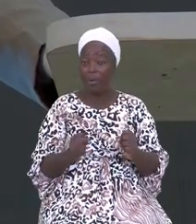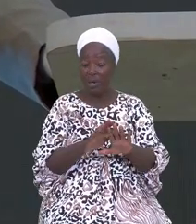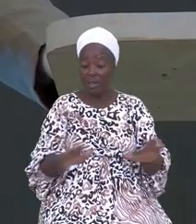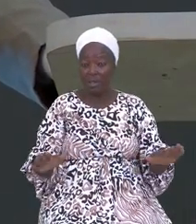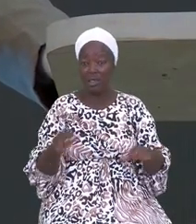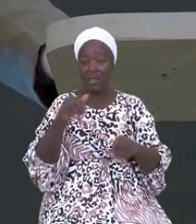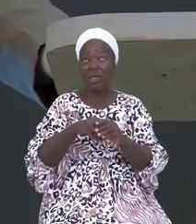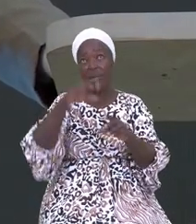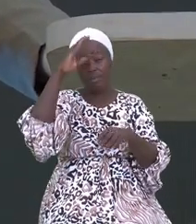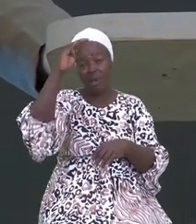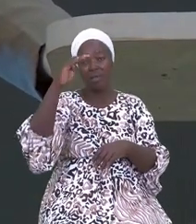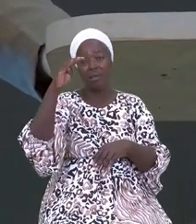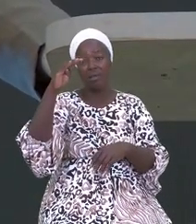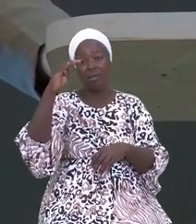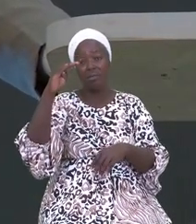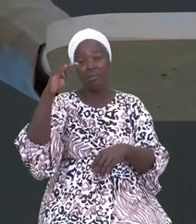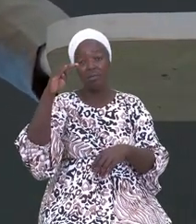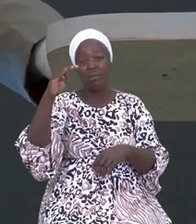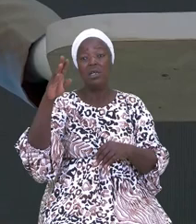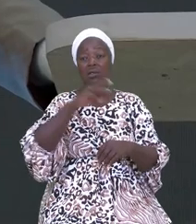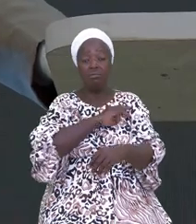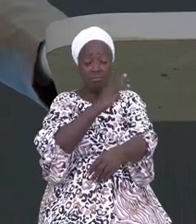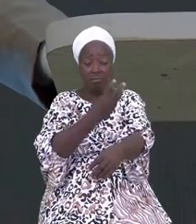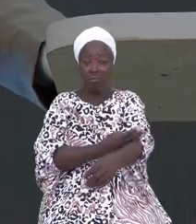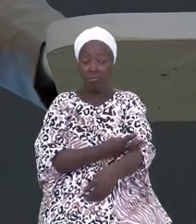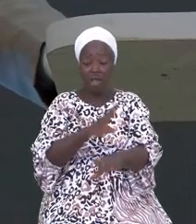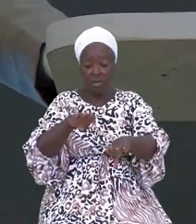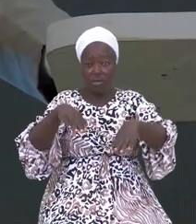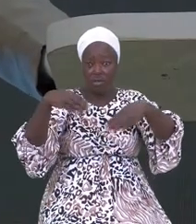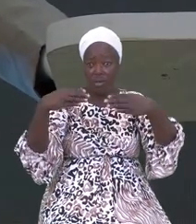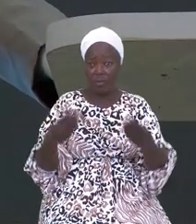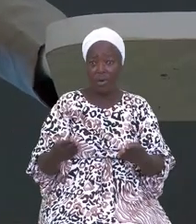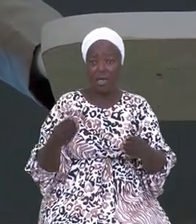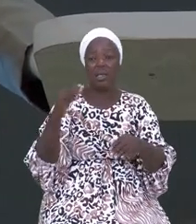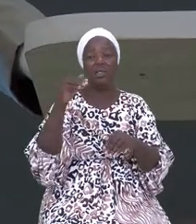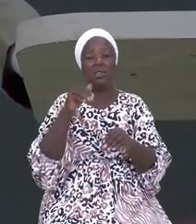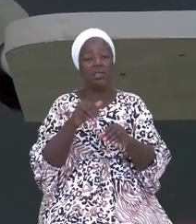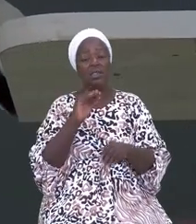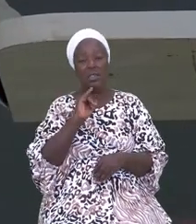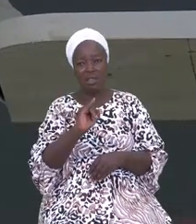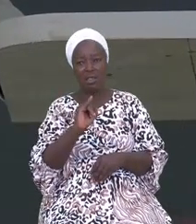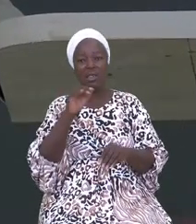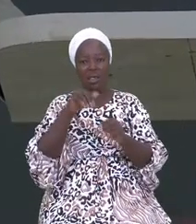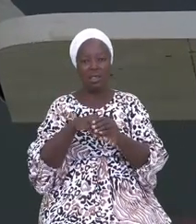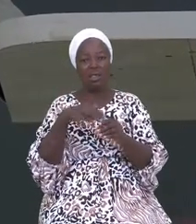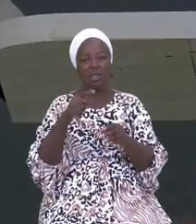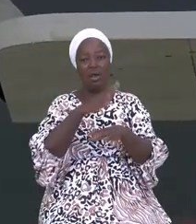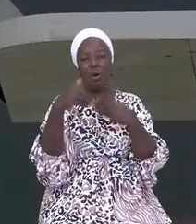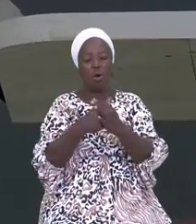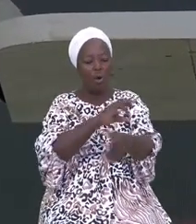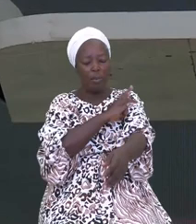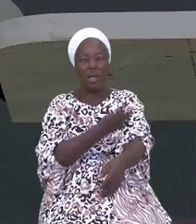power, majesty, supply in the Almighty God. It's your turn